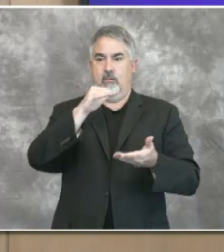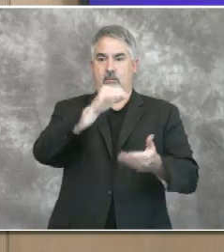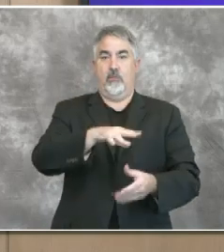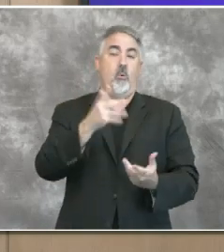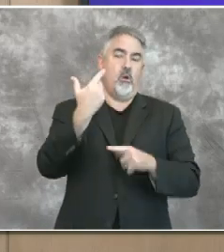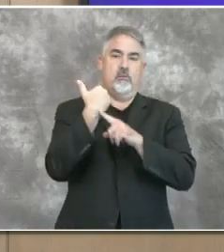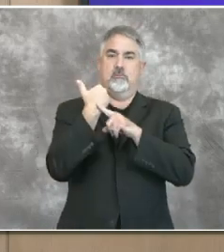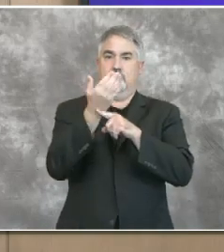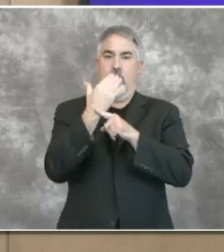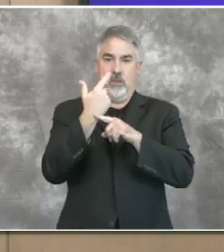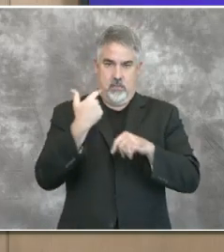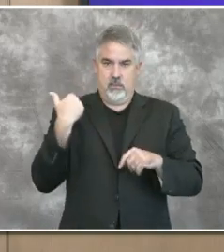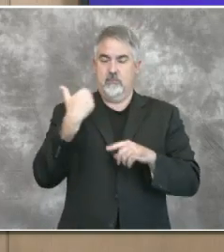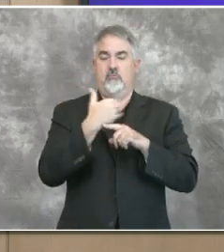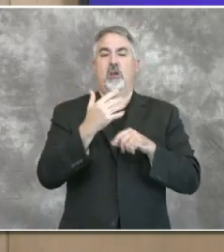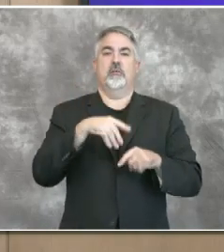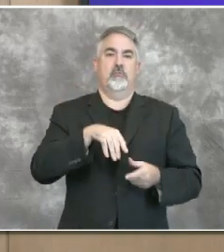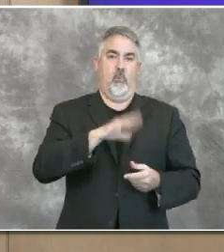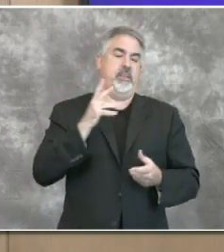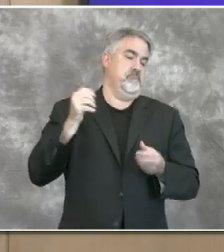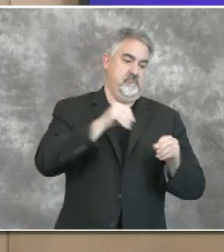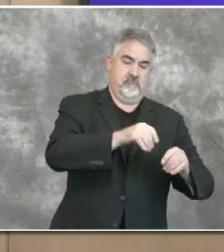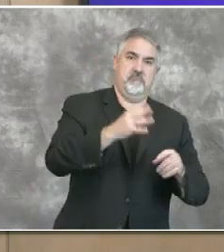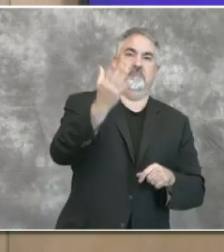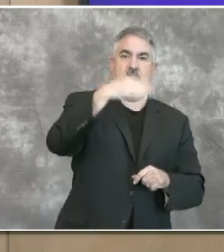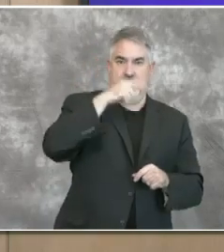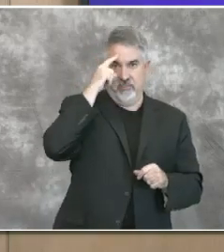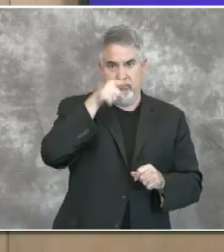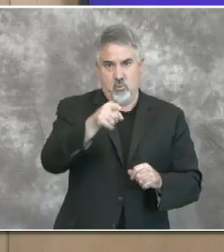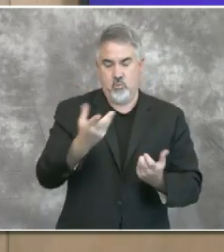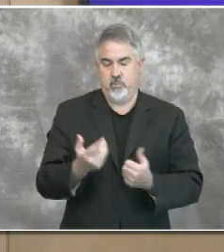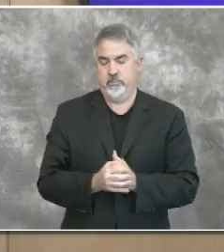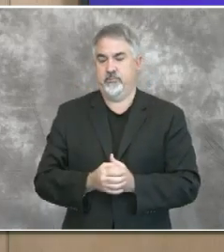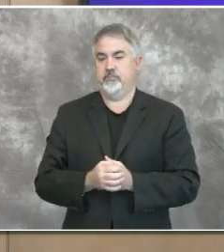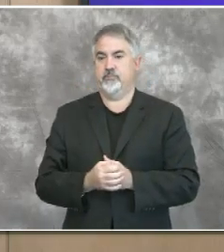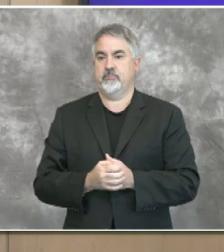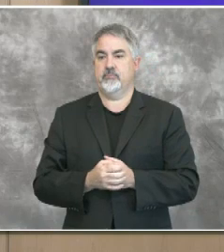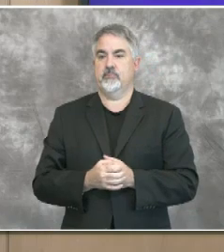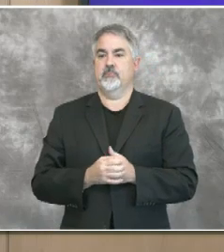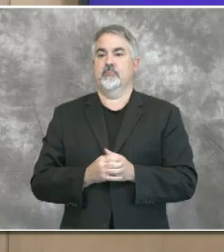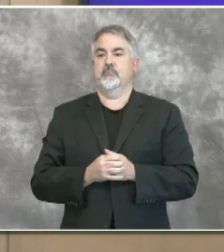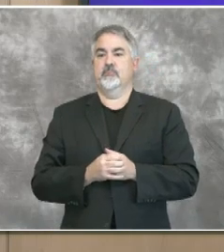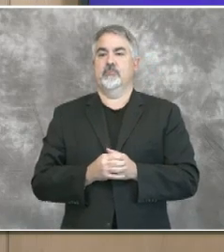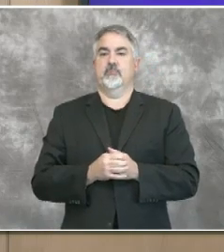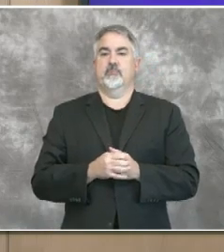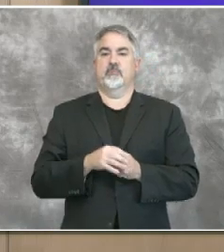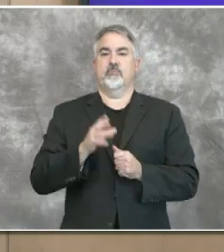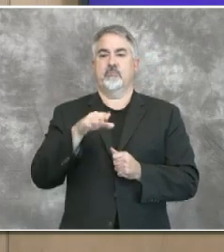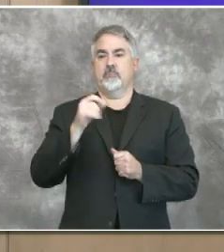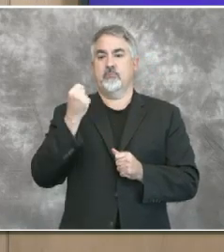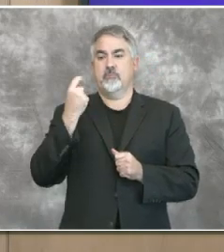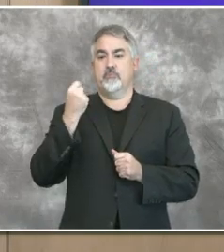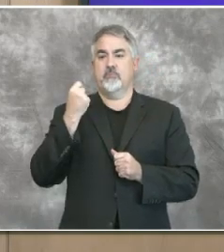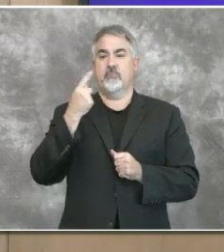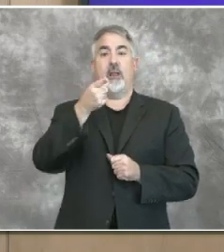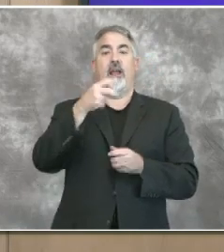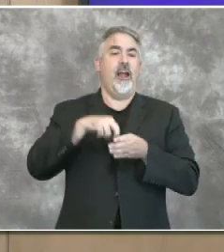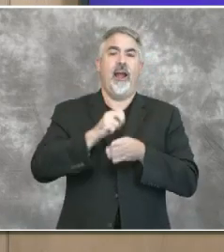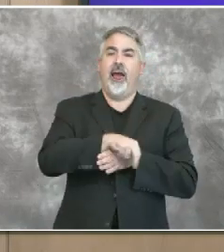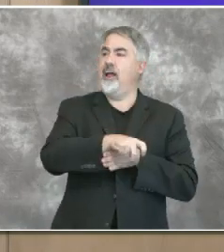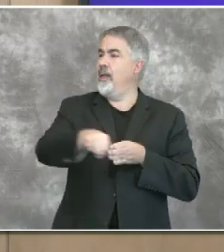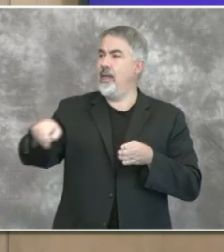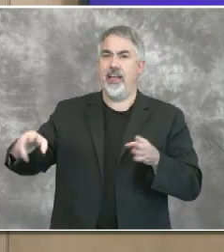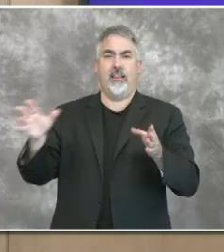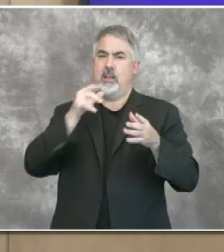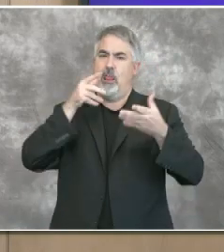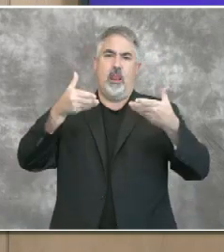cars by volunteers that will be there. No individual or families can walk up to receive food. Those who can't